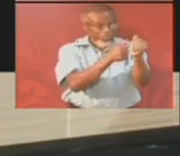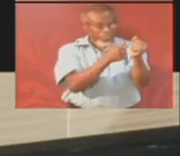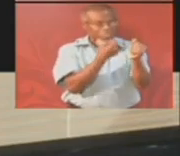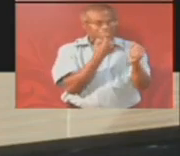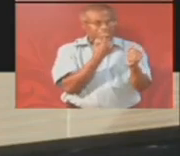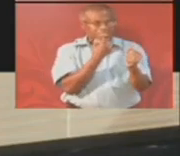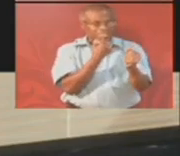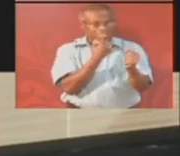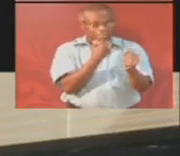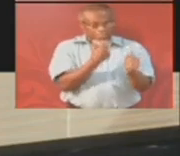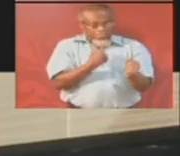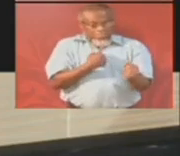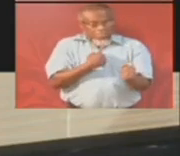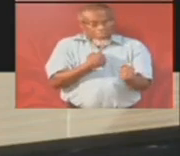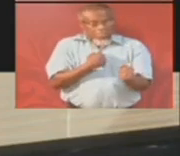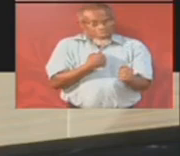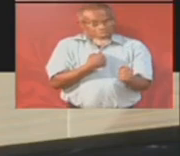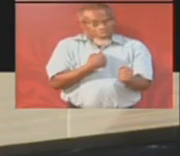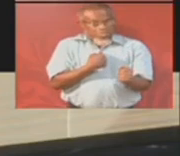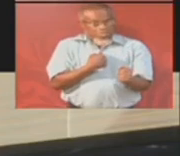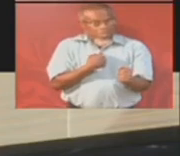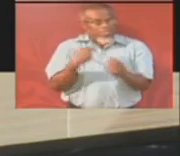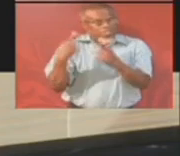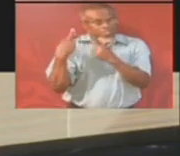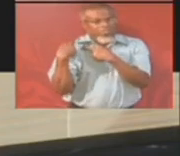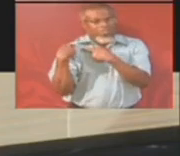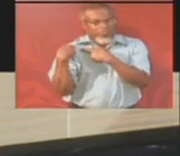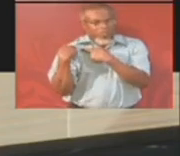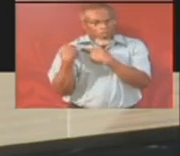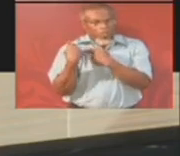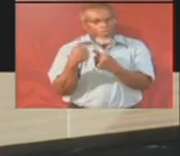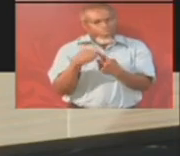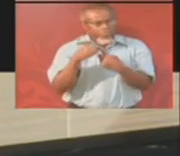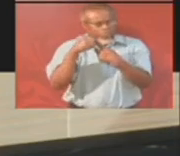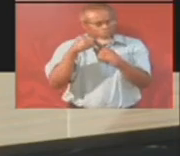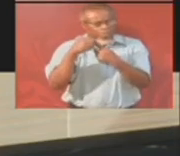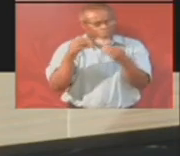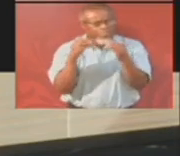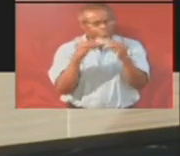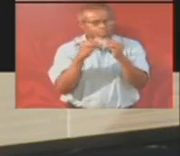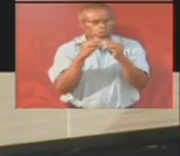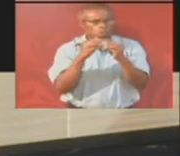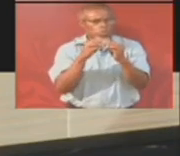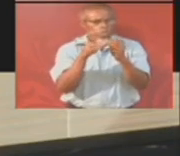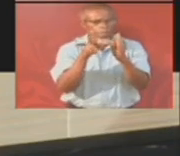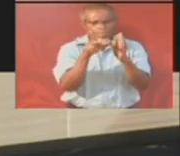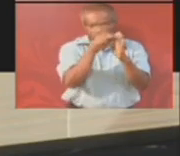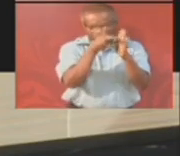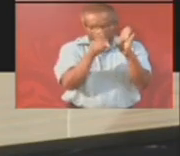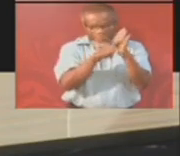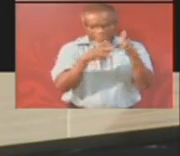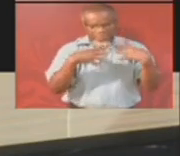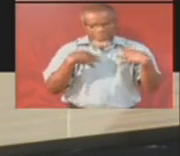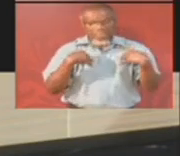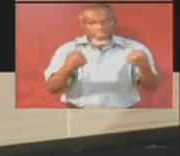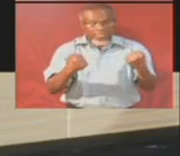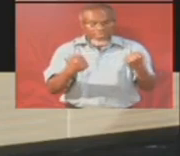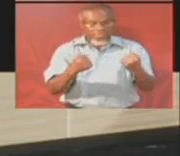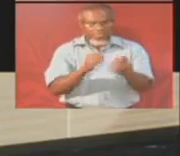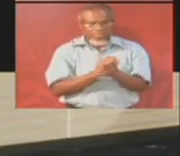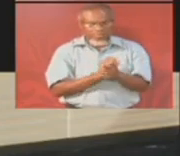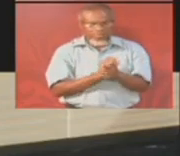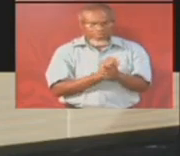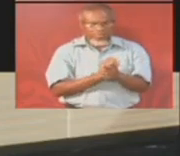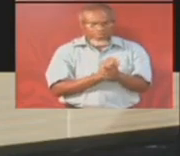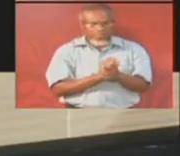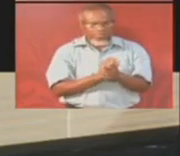are, you know, responsible mainly for policy. Would a community mobile system be of